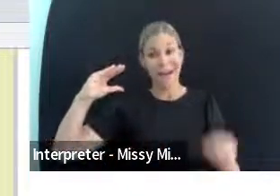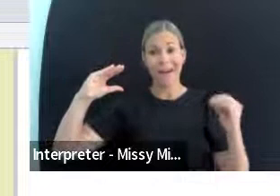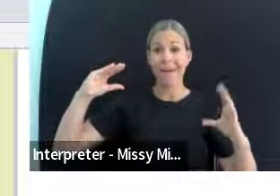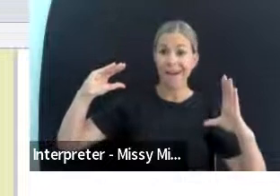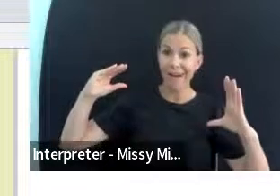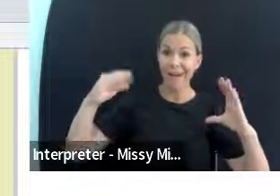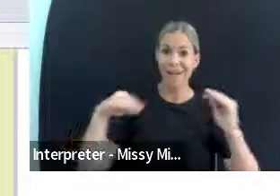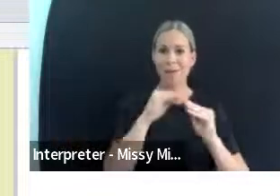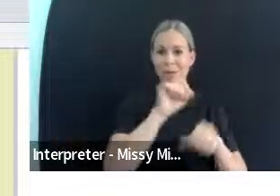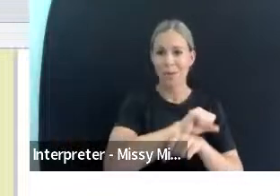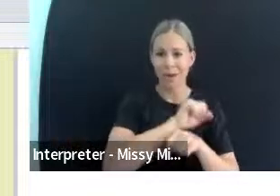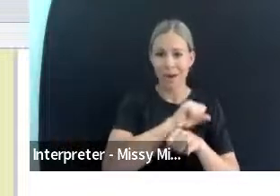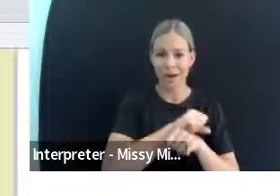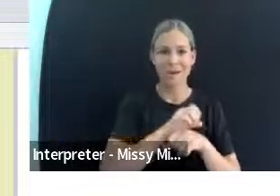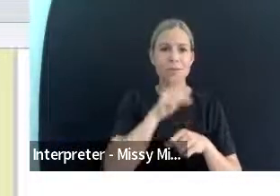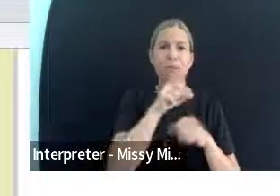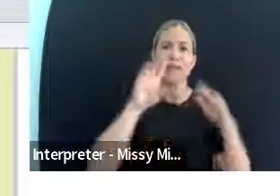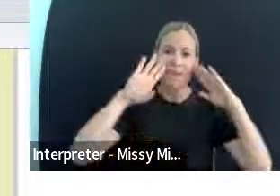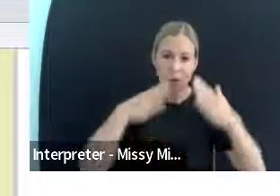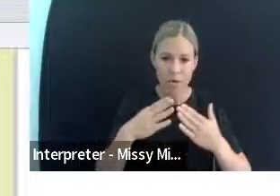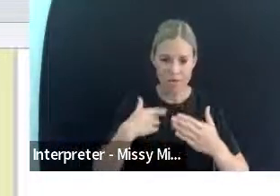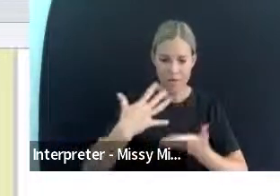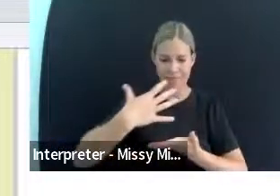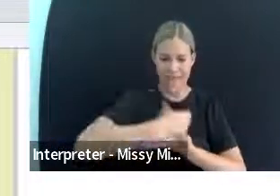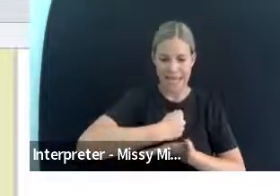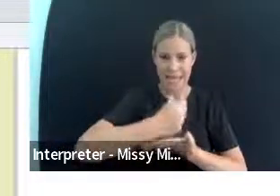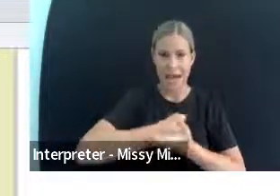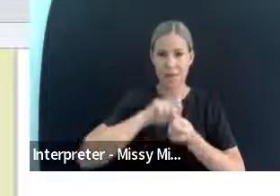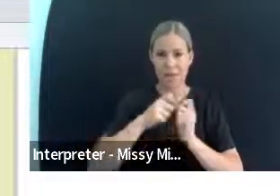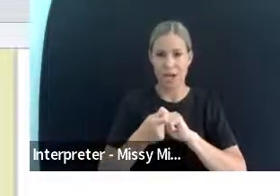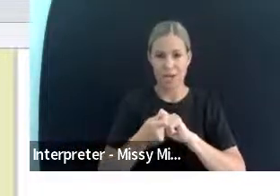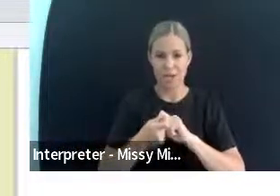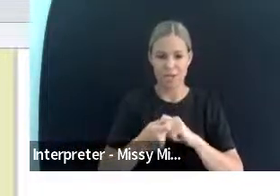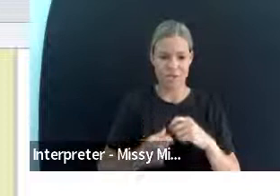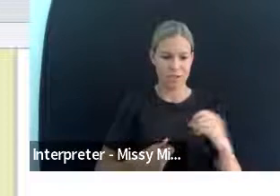is to focus on this income change. They're going to have